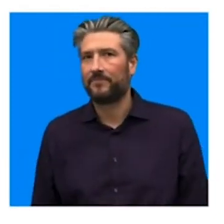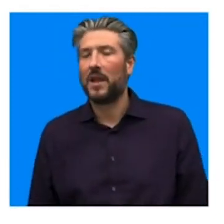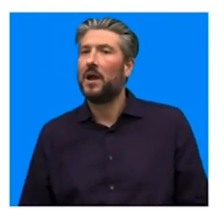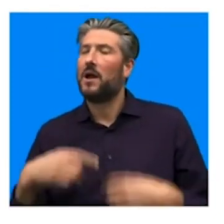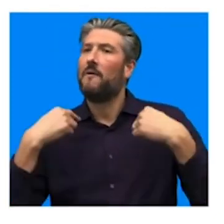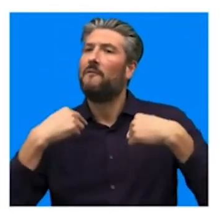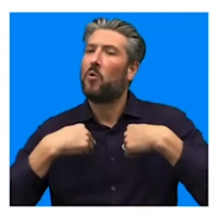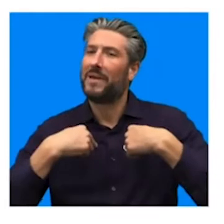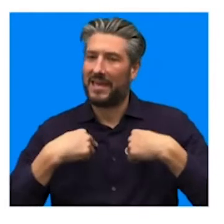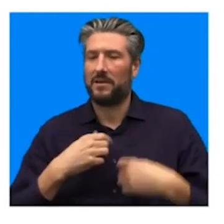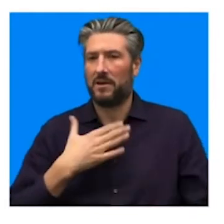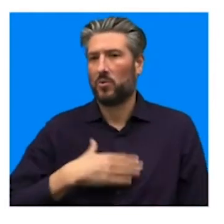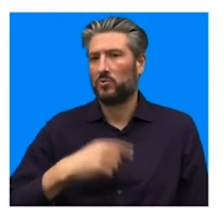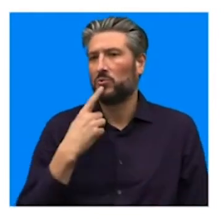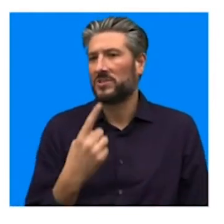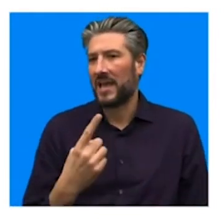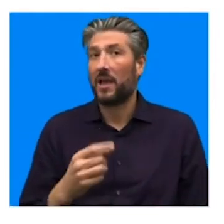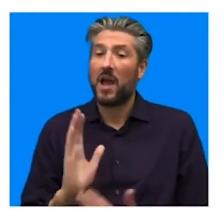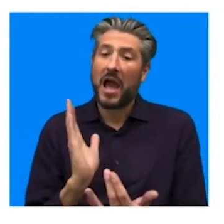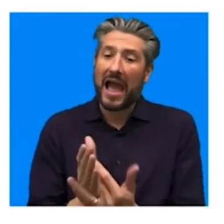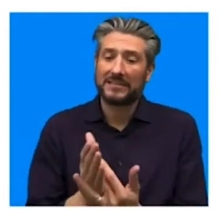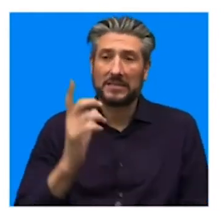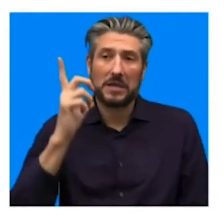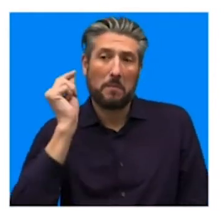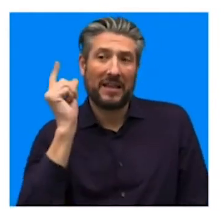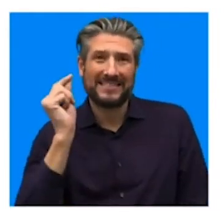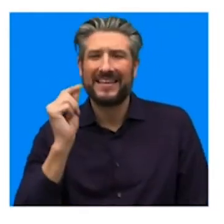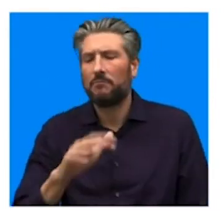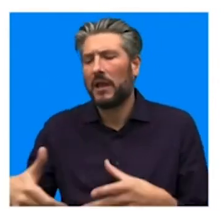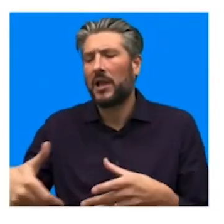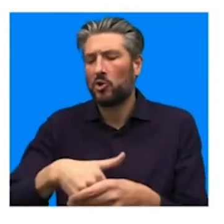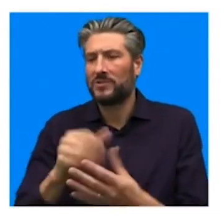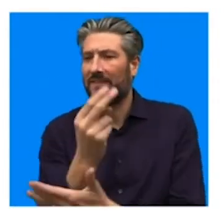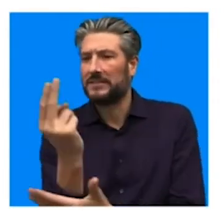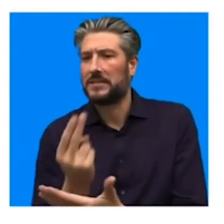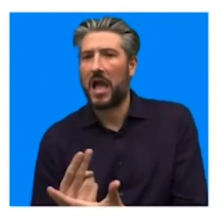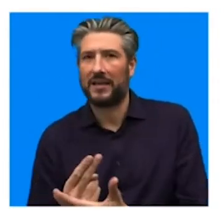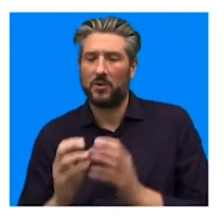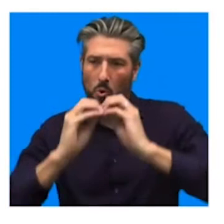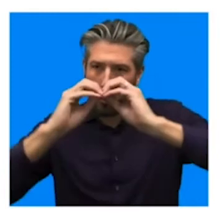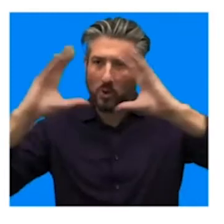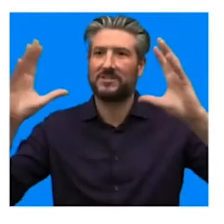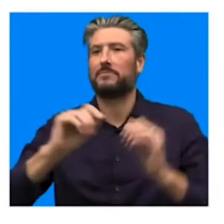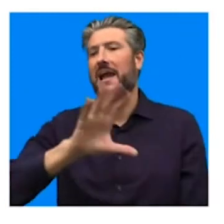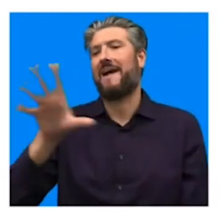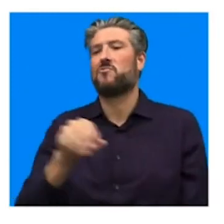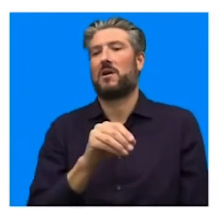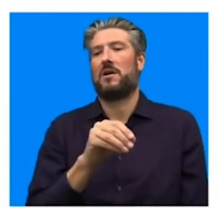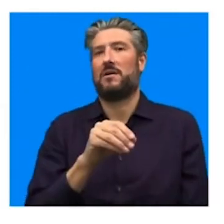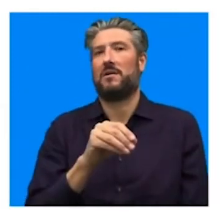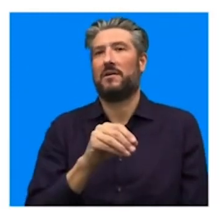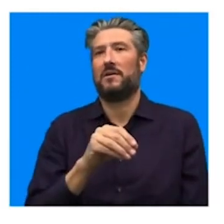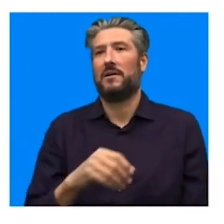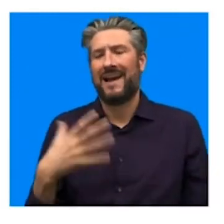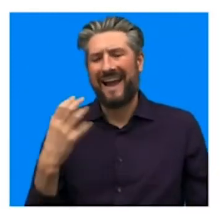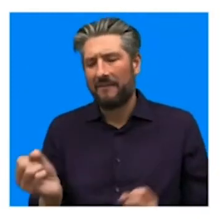I'd like to say is that accessibility is even inclusive design is a very new concept in Africa. There are more than 80 million people with disabilities